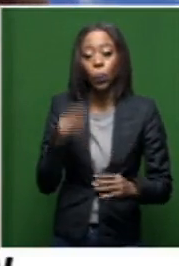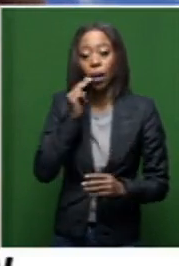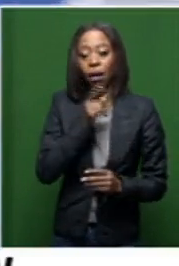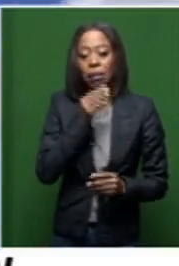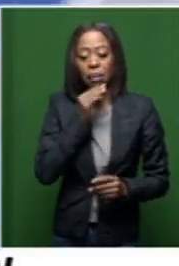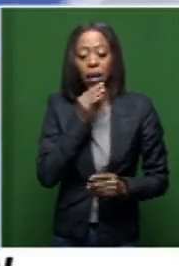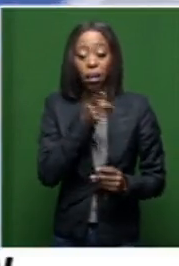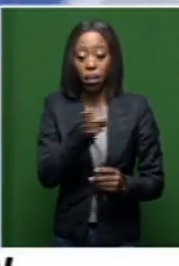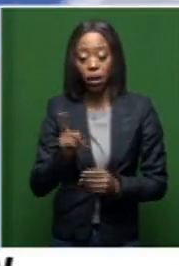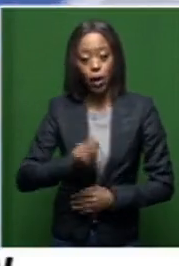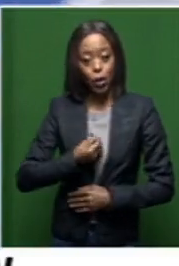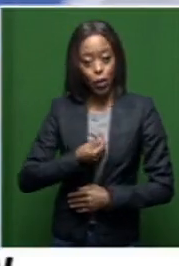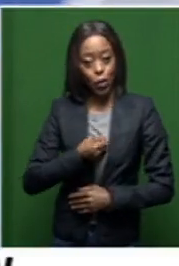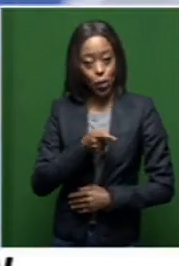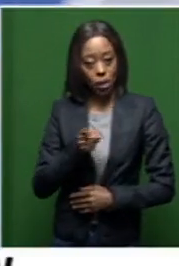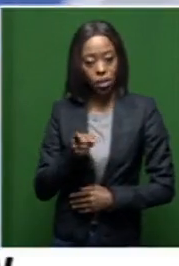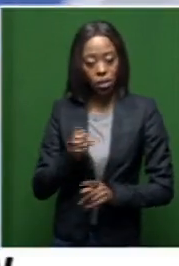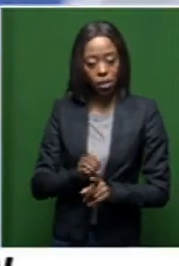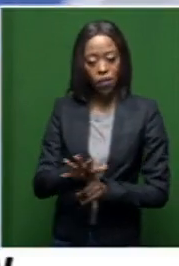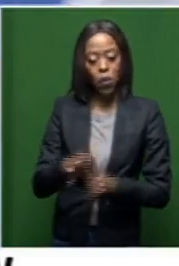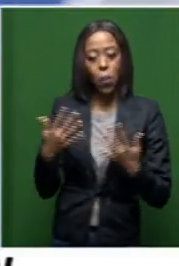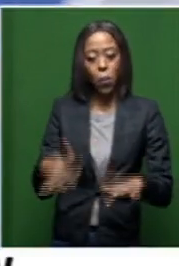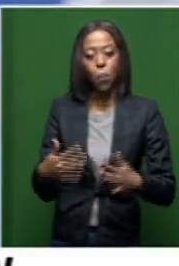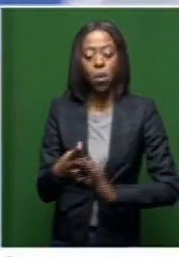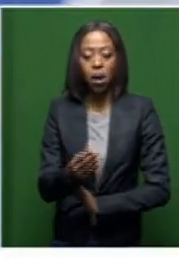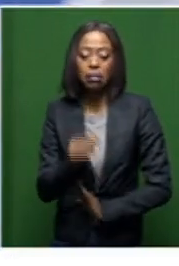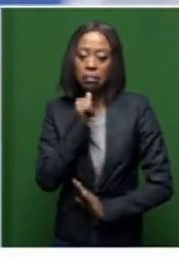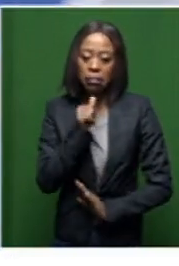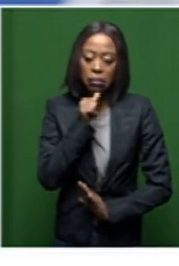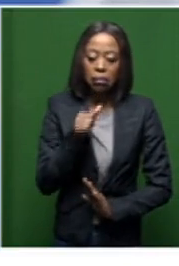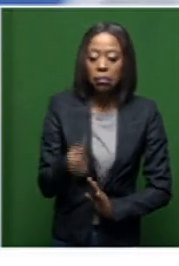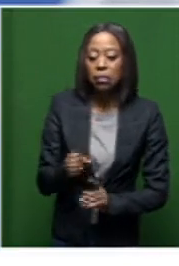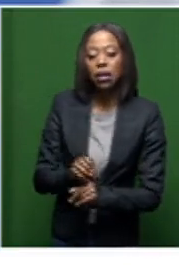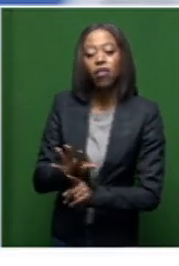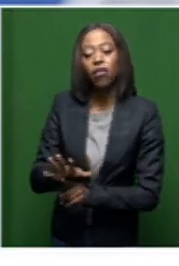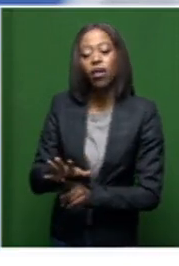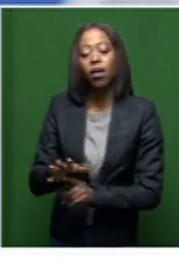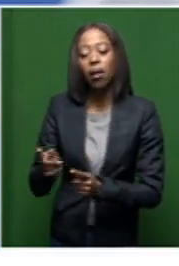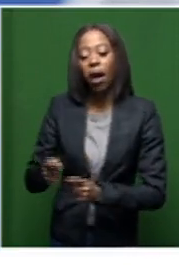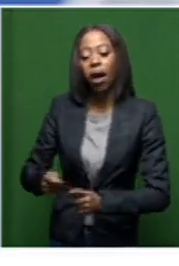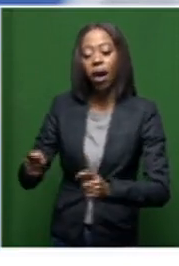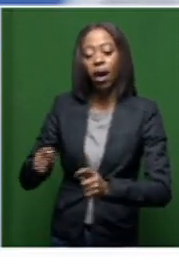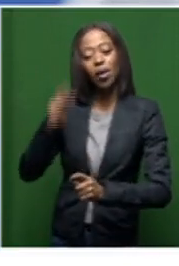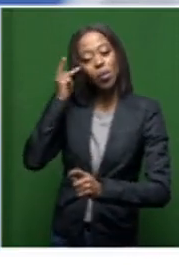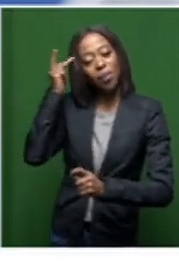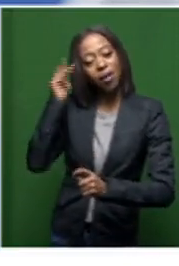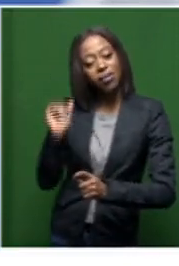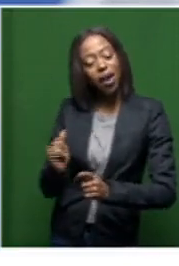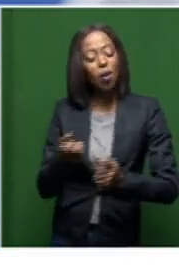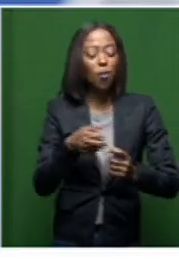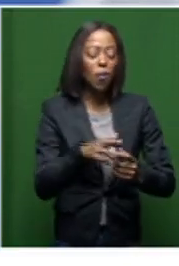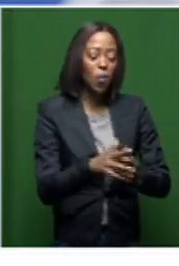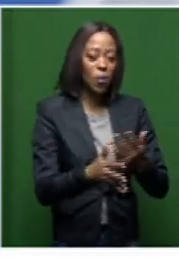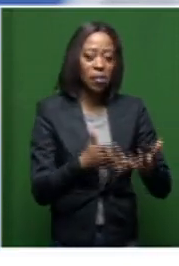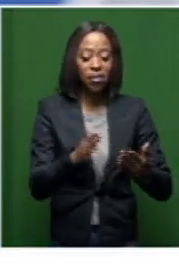us that the youth certainly has influence, whether they're influencing the pockets and expenditure of their parents or